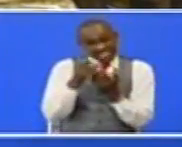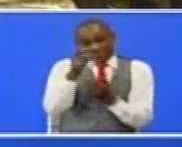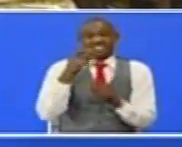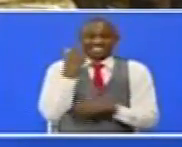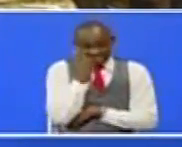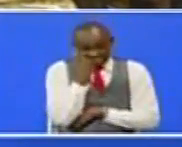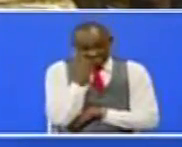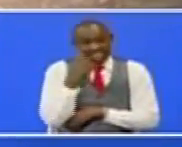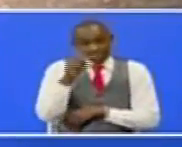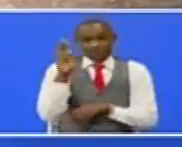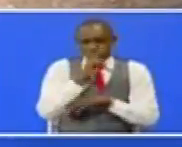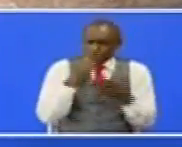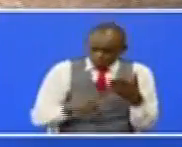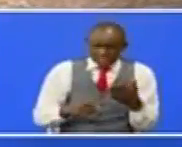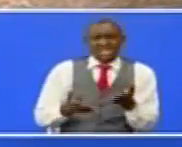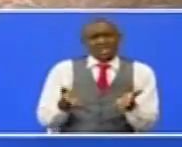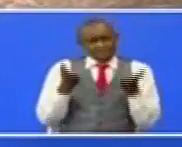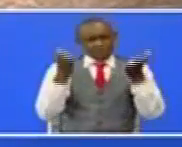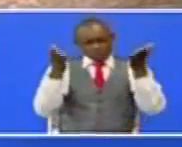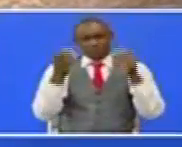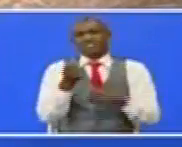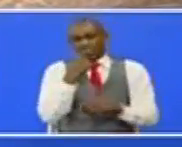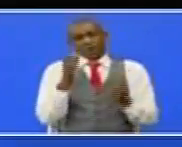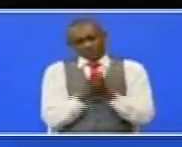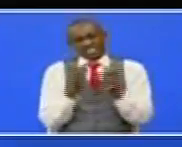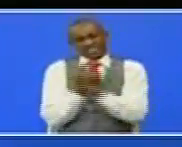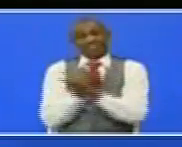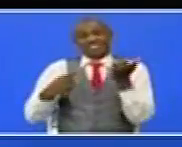that included use of improved treatment and diagnostic